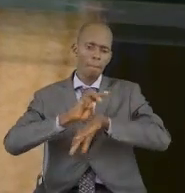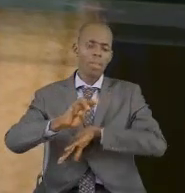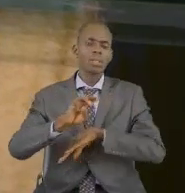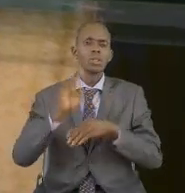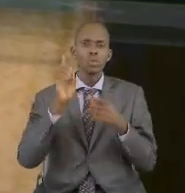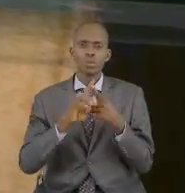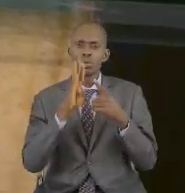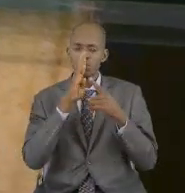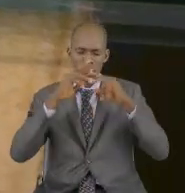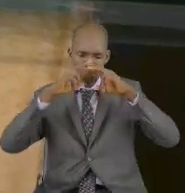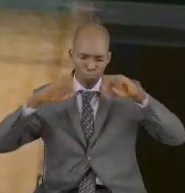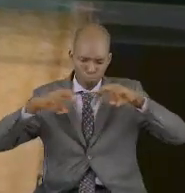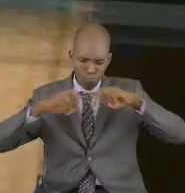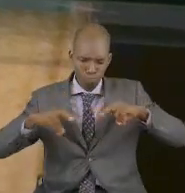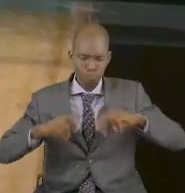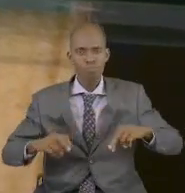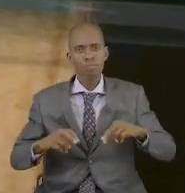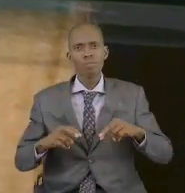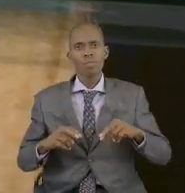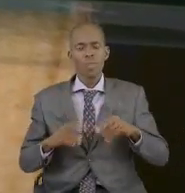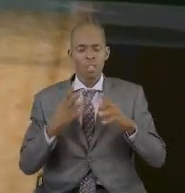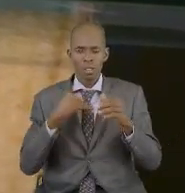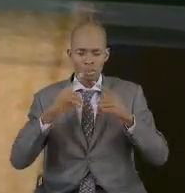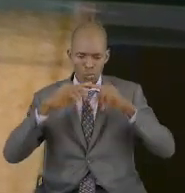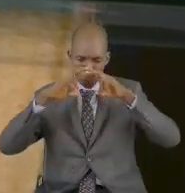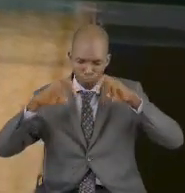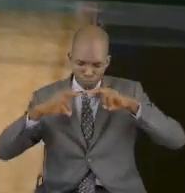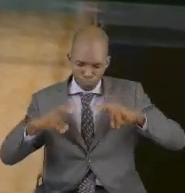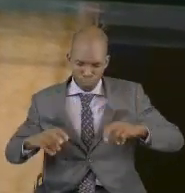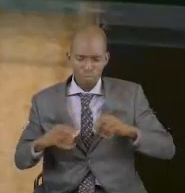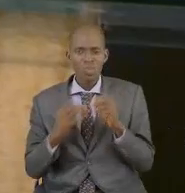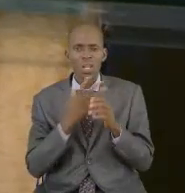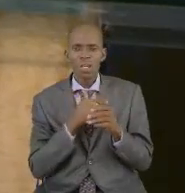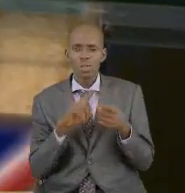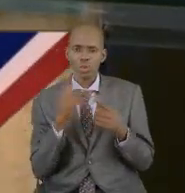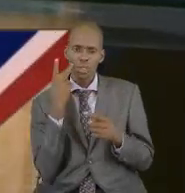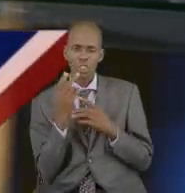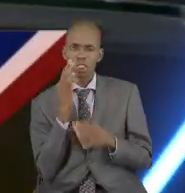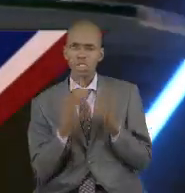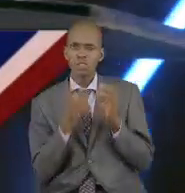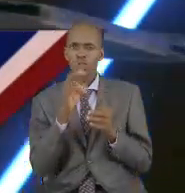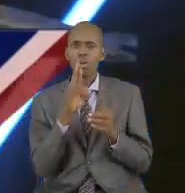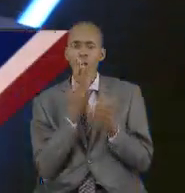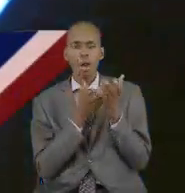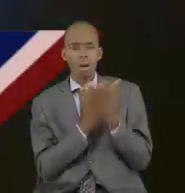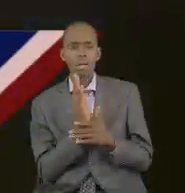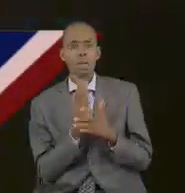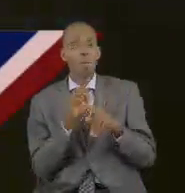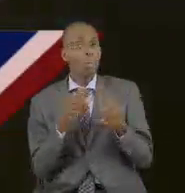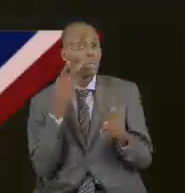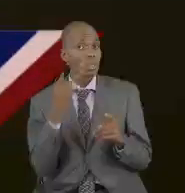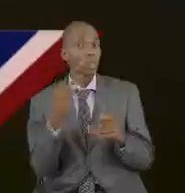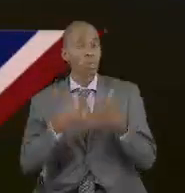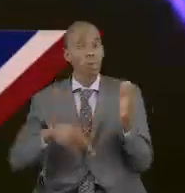at, analyzed, evaluated, to see whether you are right or wrong. But Paul the Apostle said, I went